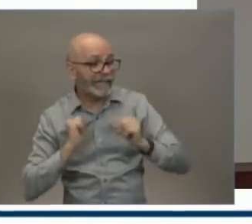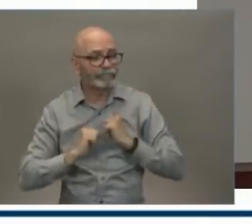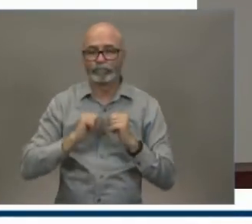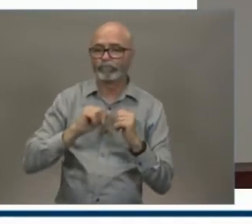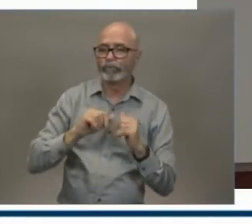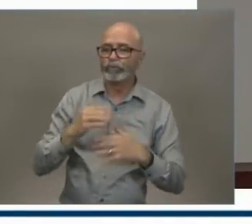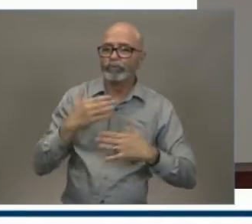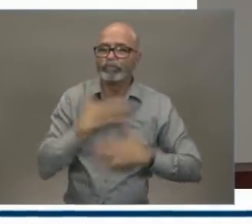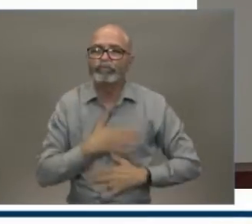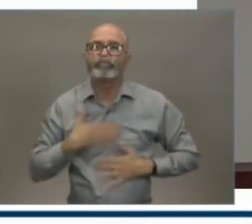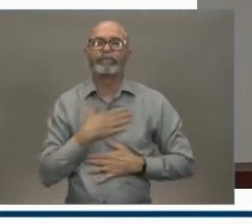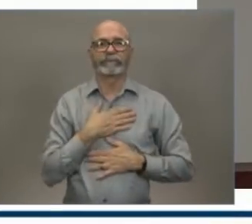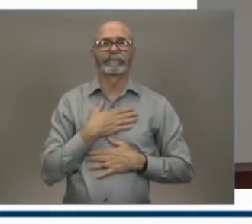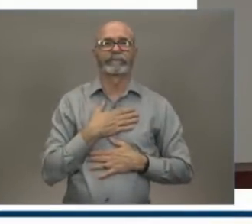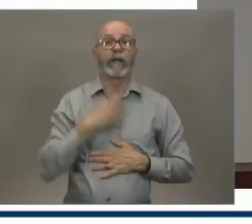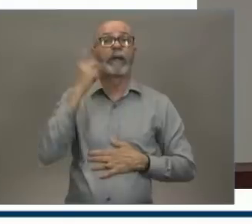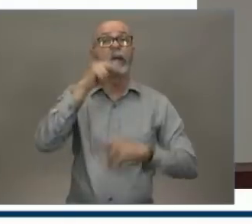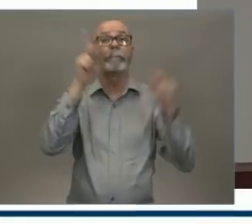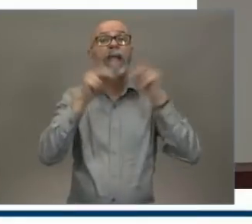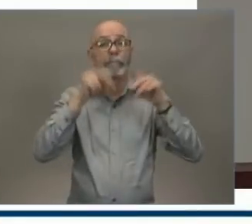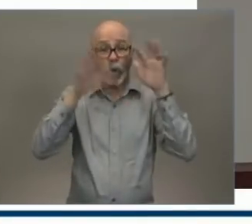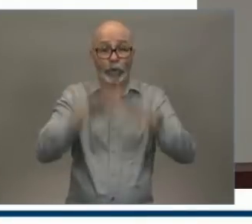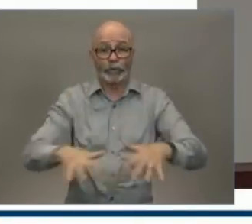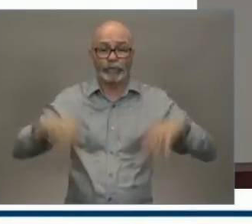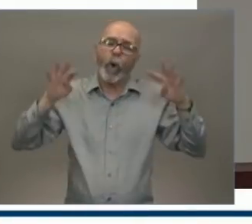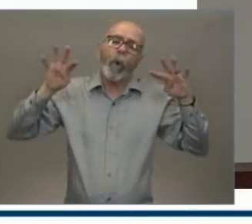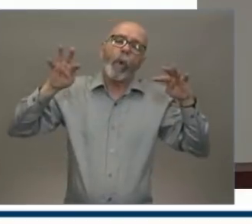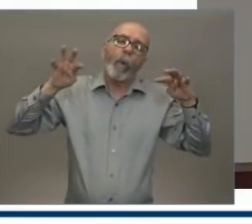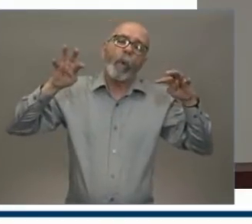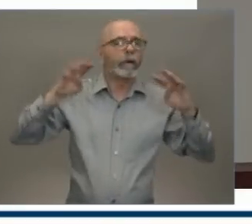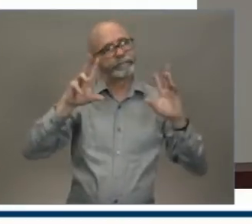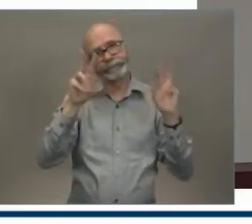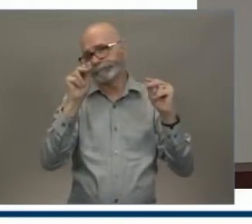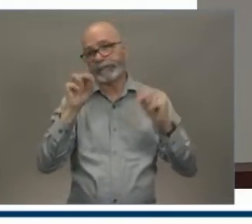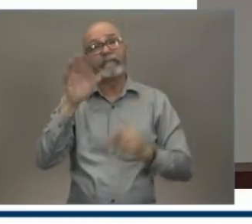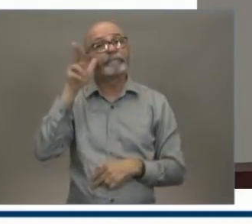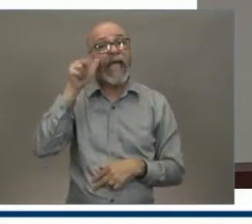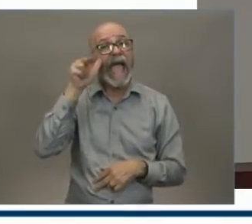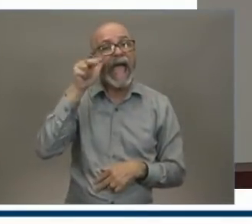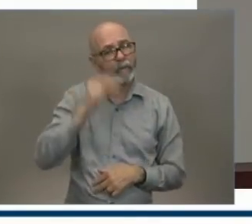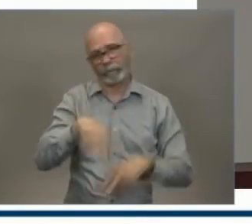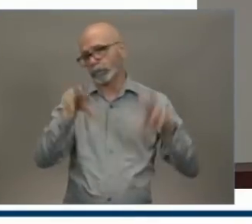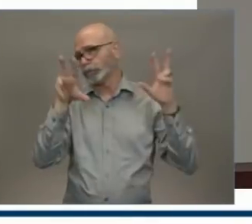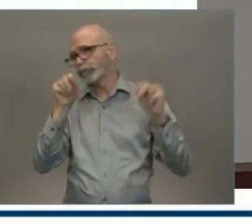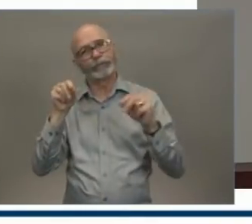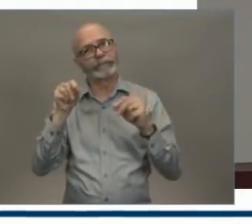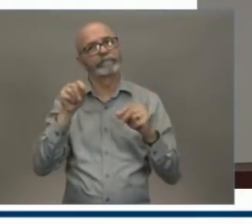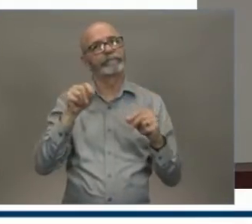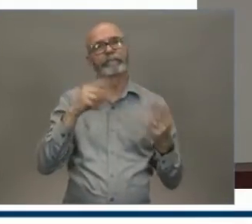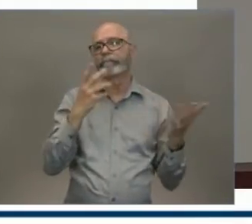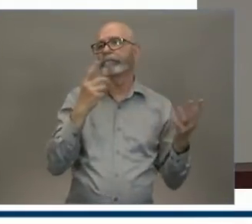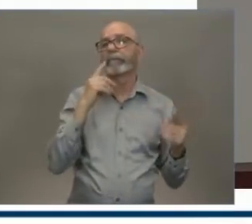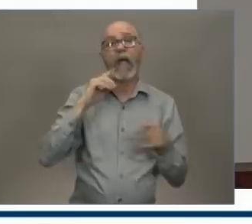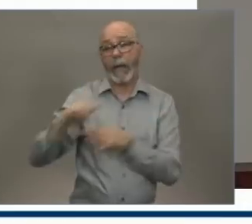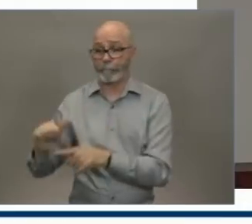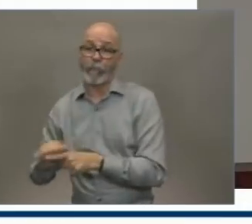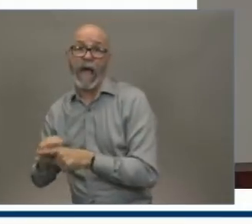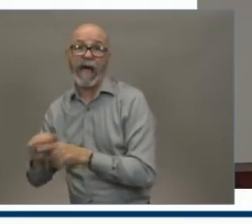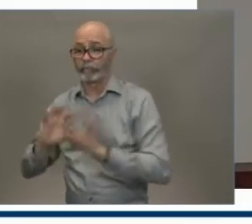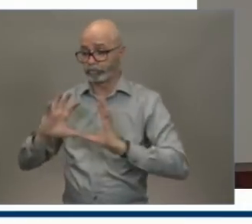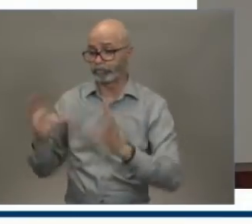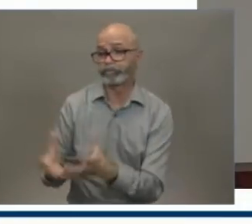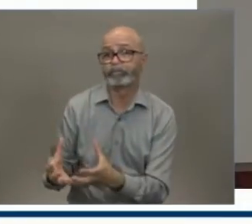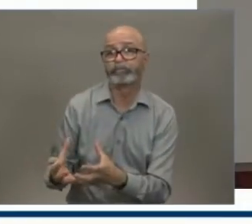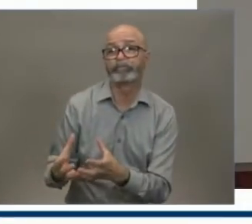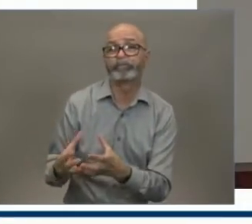allowing spectators or audiences, whether it's for practices, games, or performances indoors and outdoors. We're